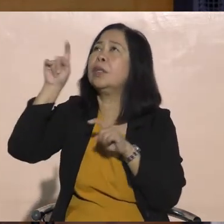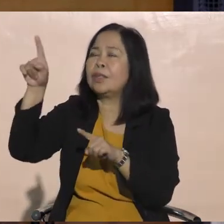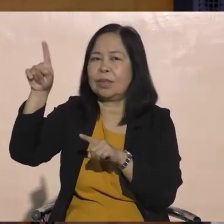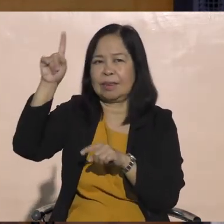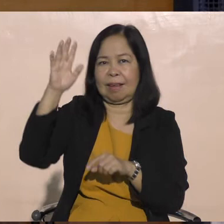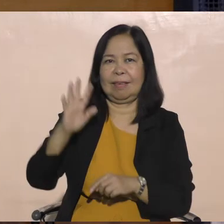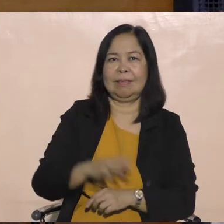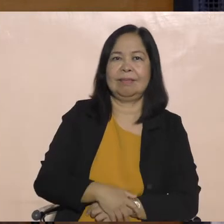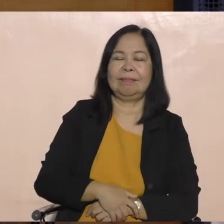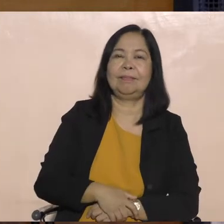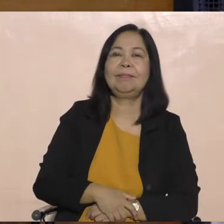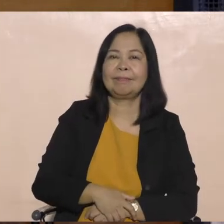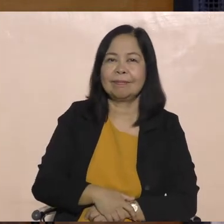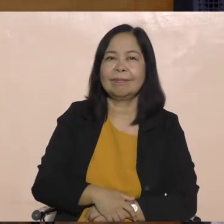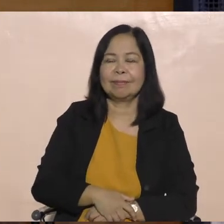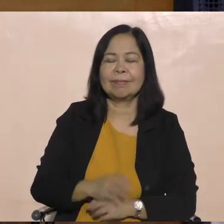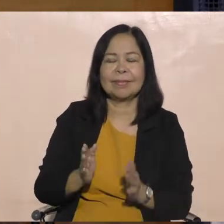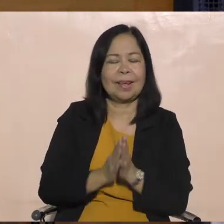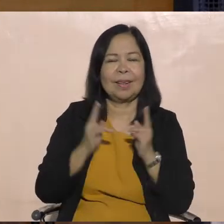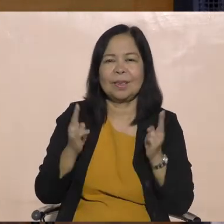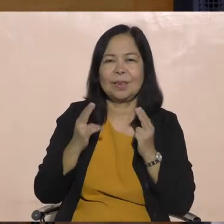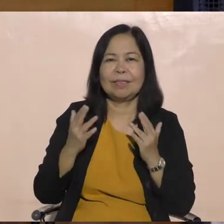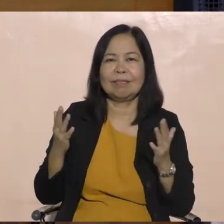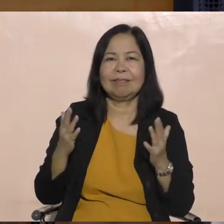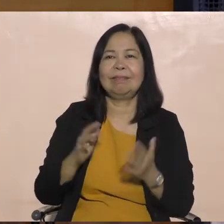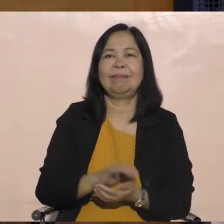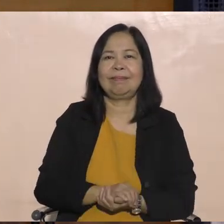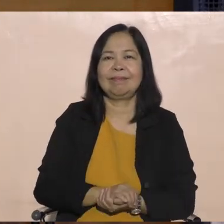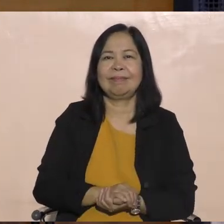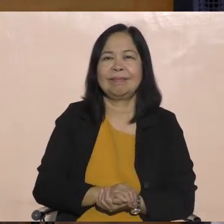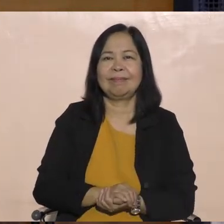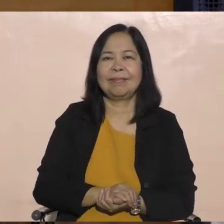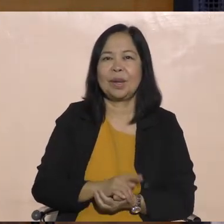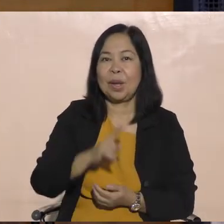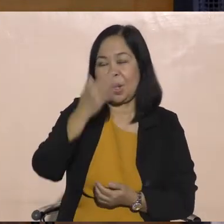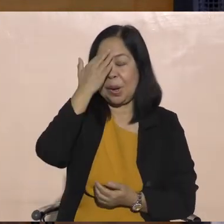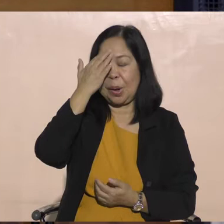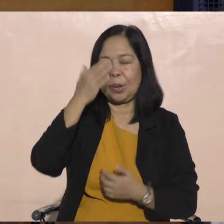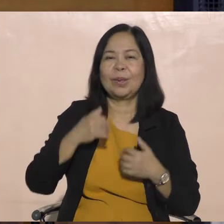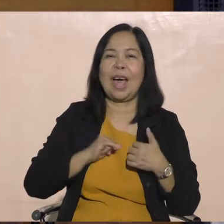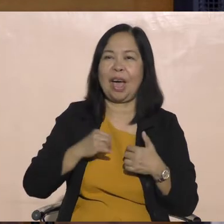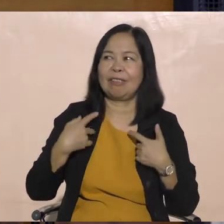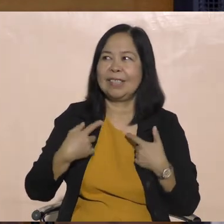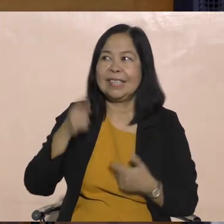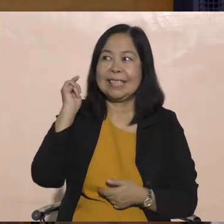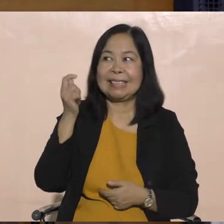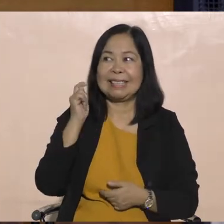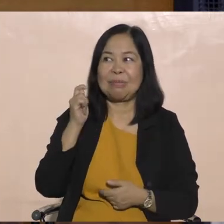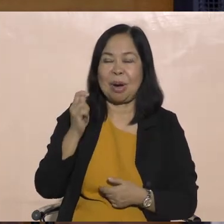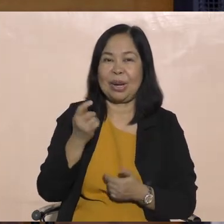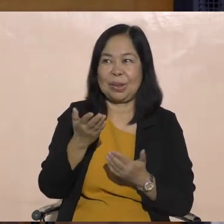sa Ginoo, mga kaigsunan. Hallelujah! Hallelujah! You know what? Nako is testimony ninyo,